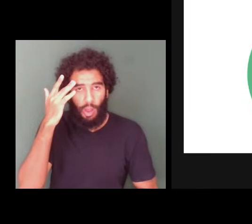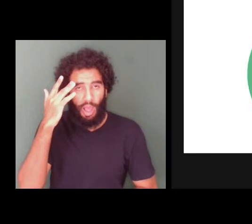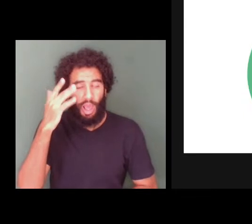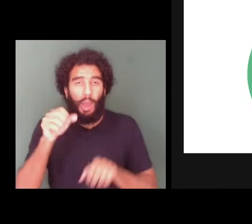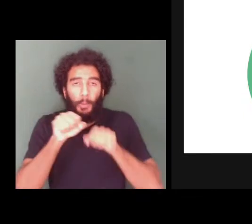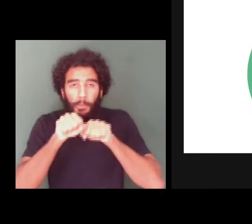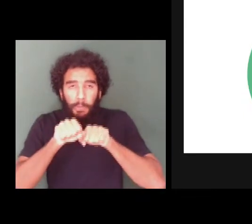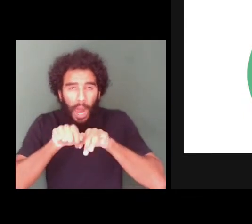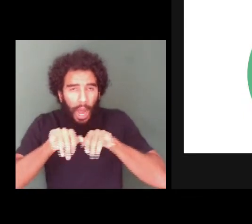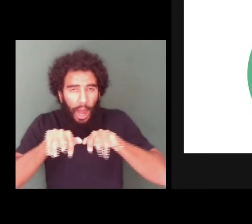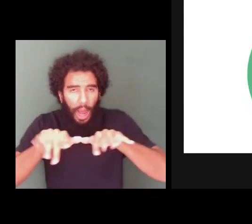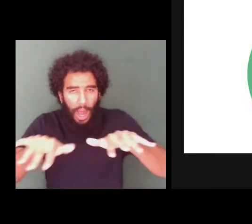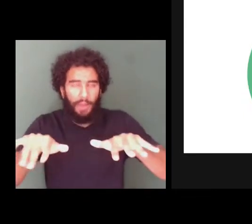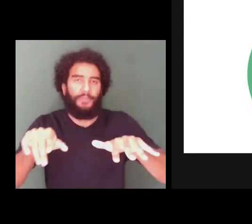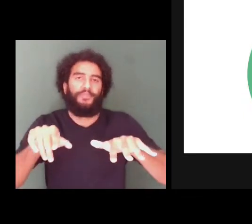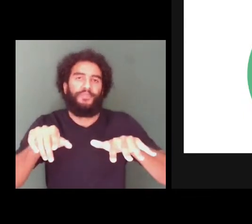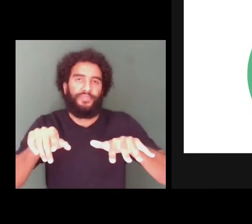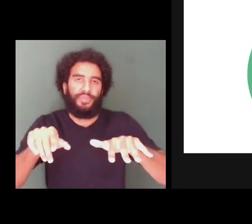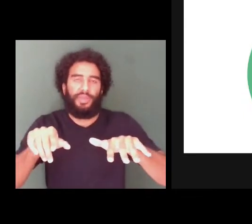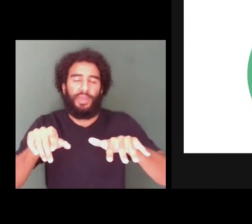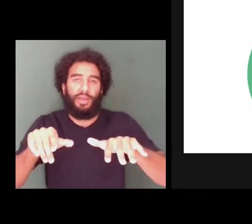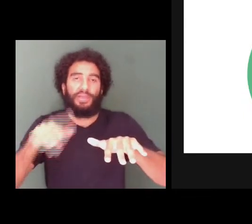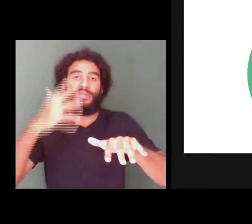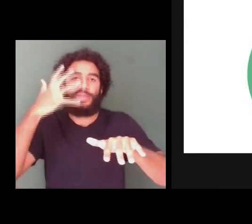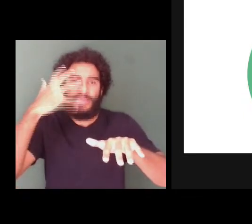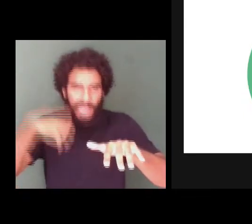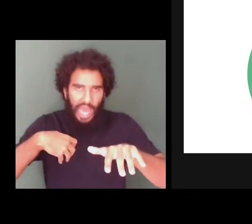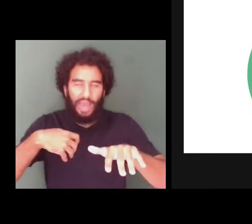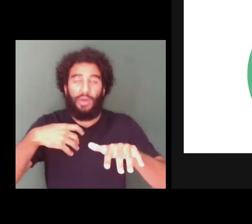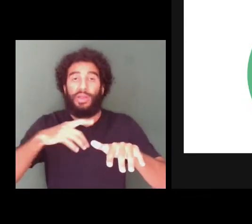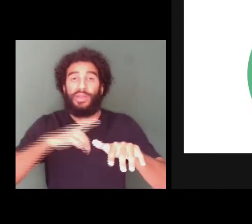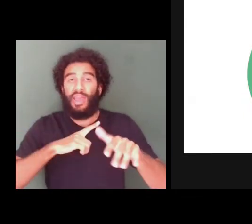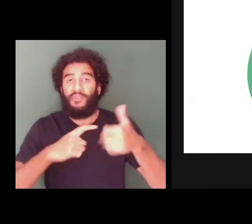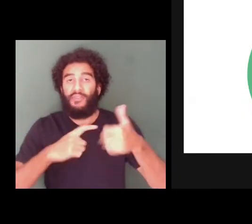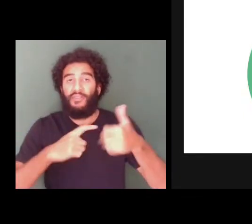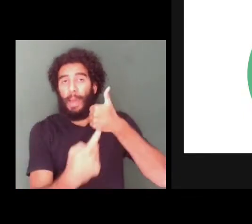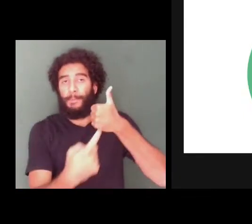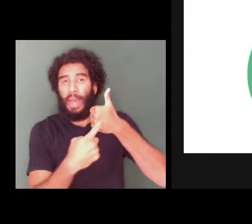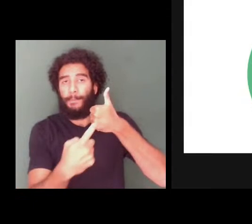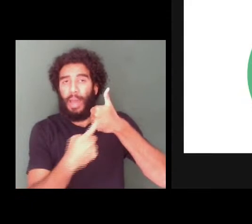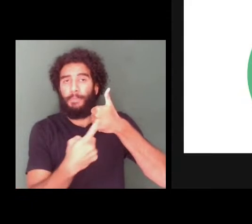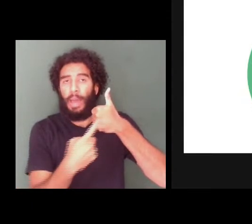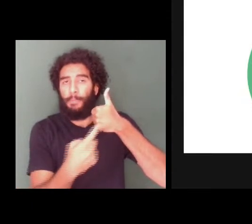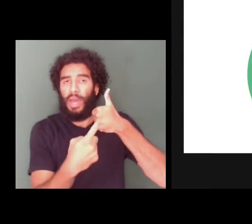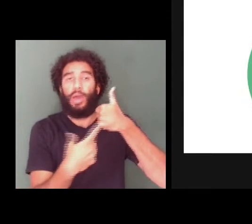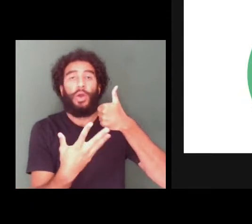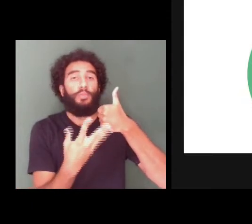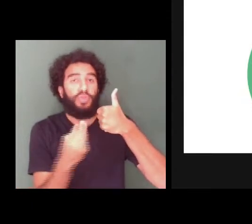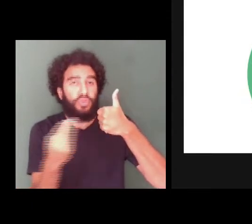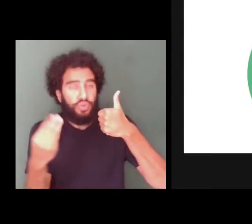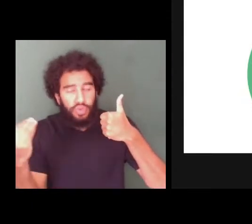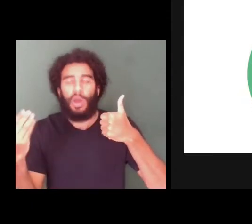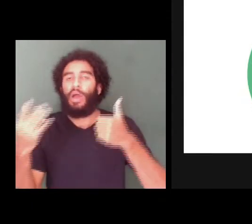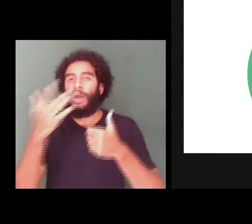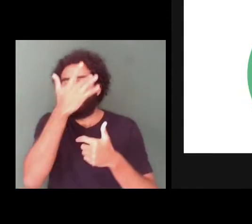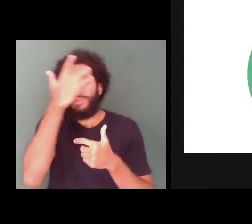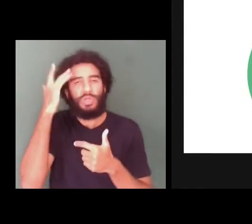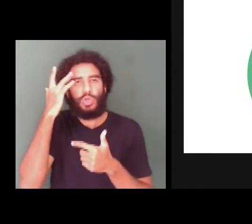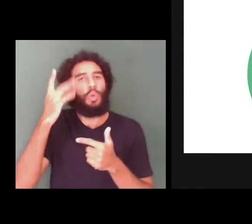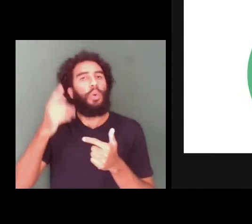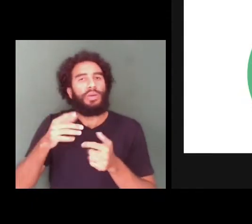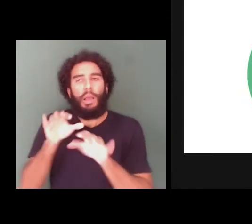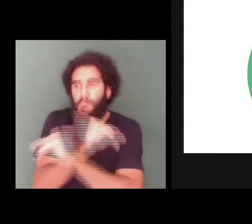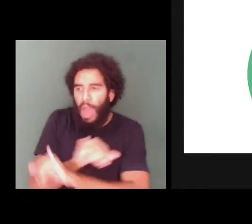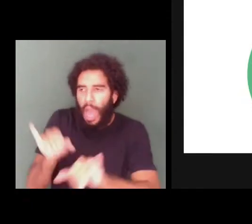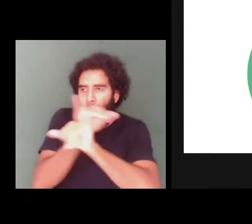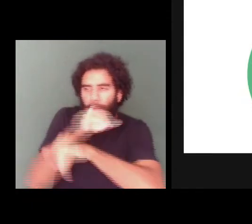share, or comment, an engagement rate that is about 10 times the high of what is normally considered to be good exposure in